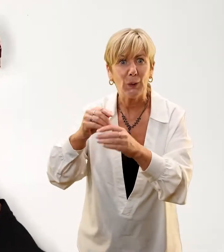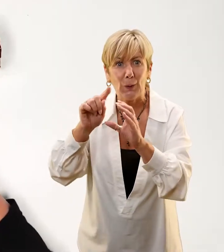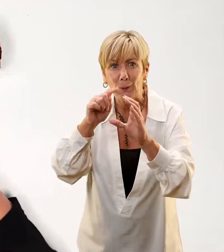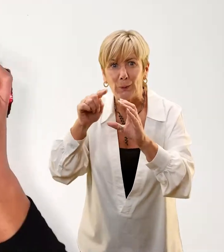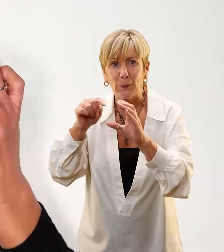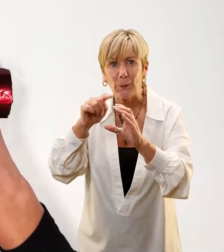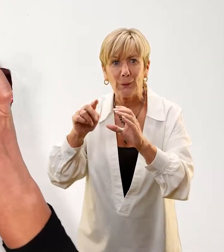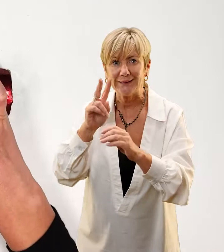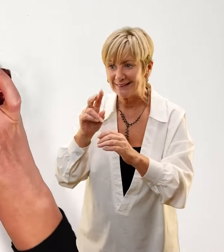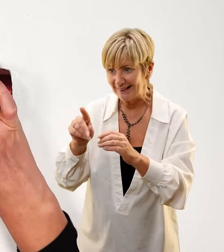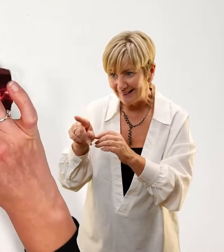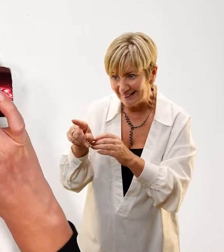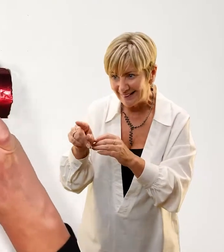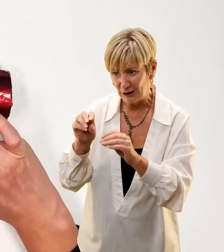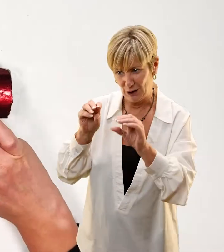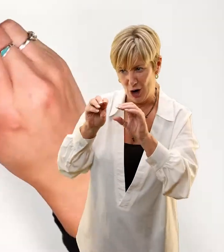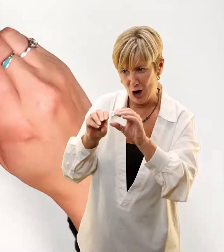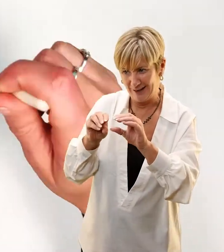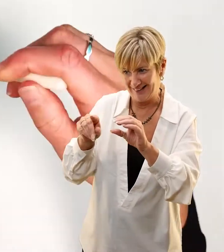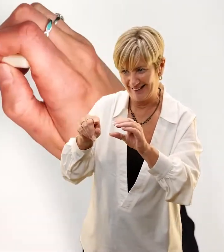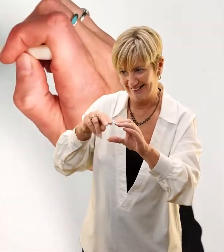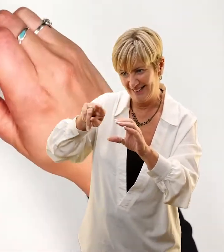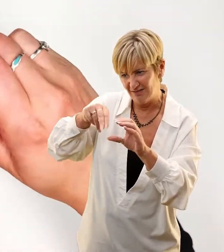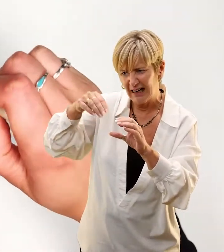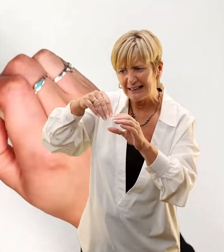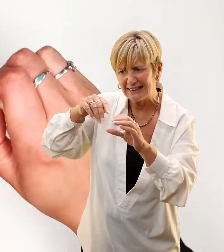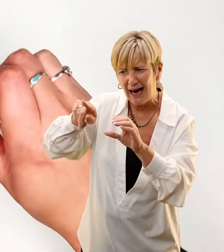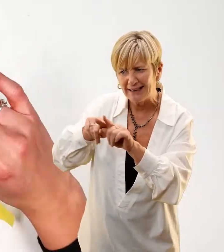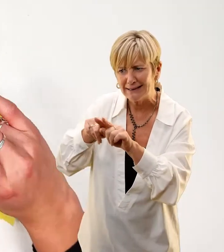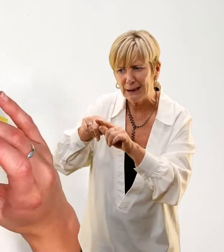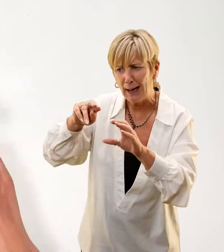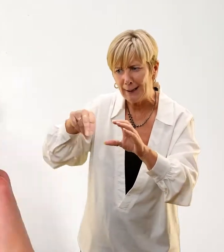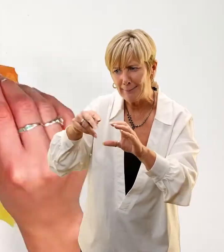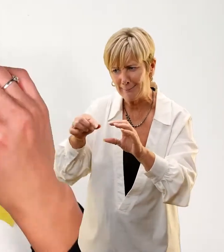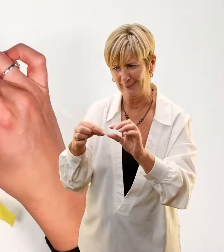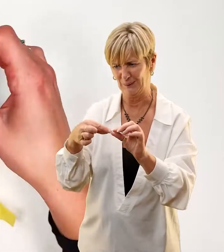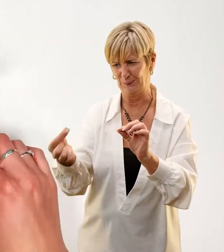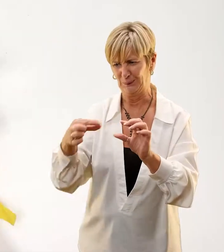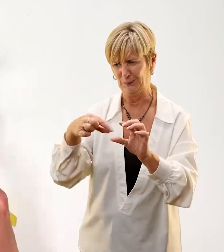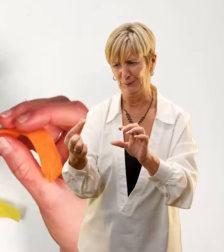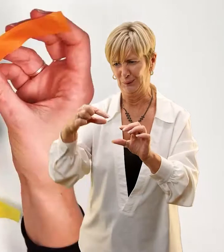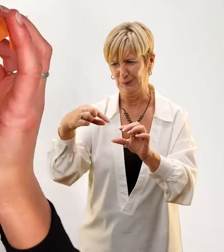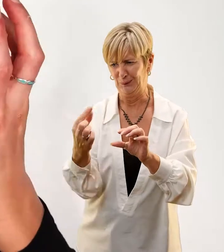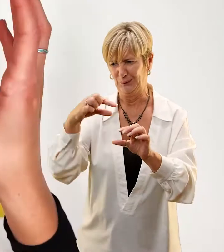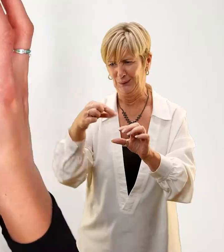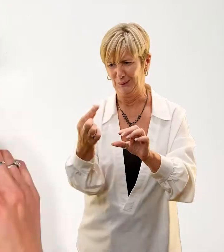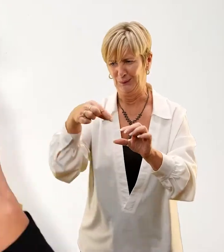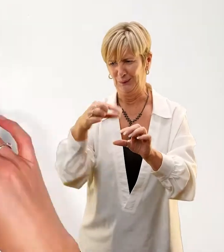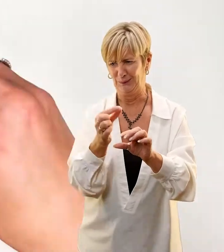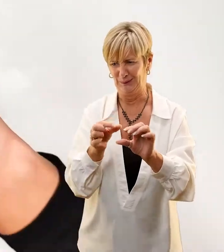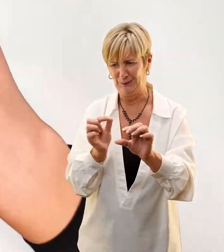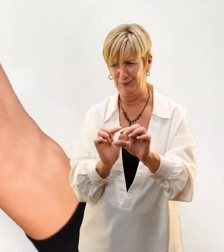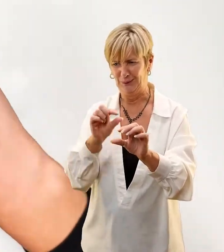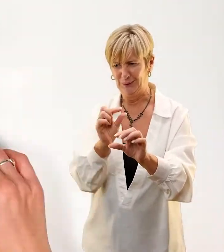Glue the windows onto the side of your rocket, then add some glue to the inside rim. Attach your strips of orange and yellow tissue